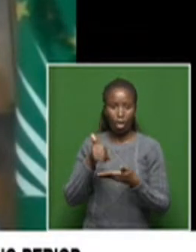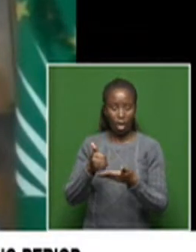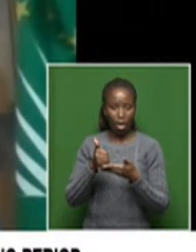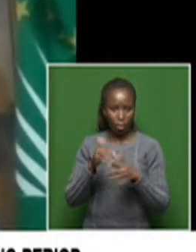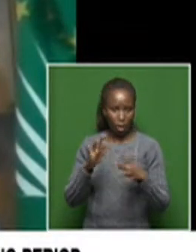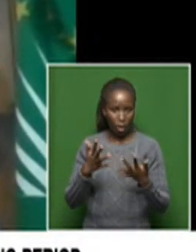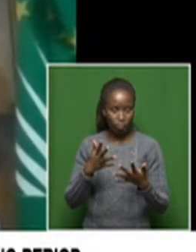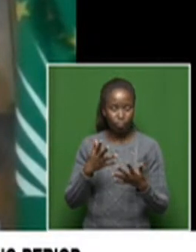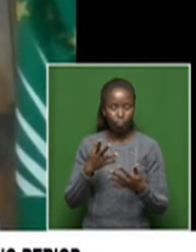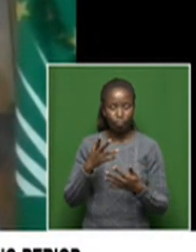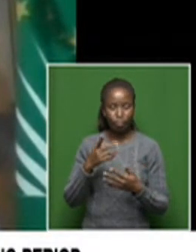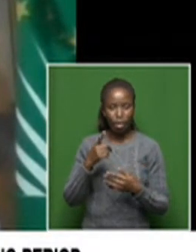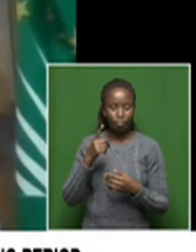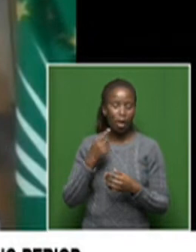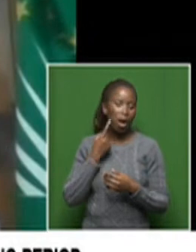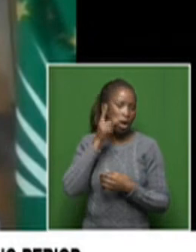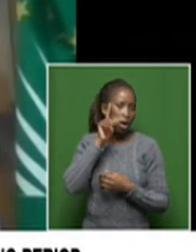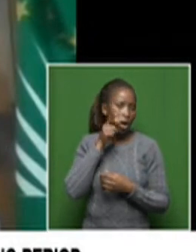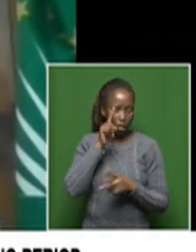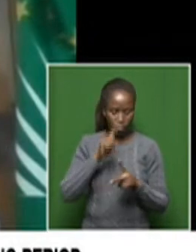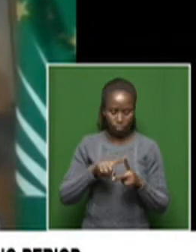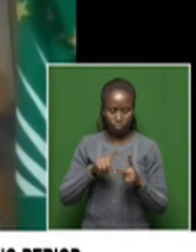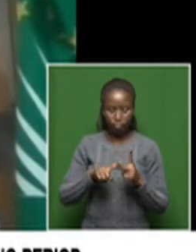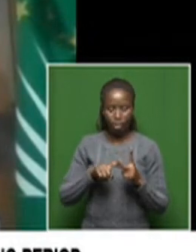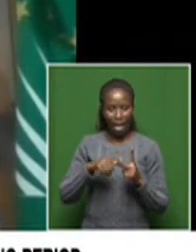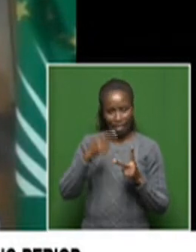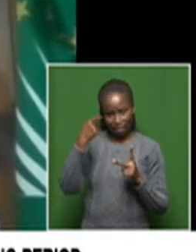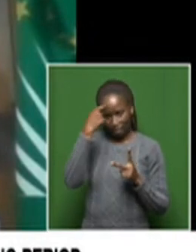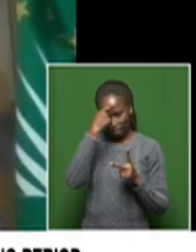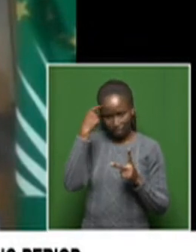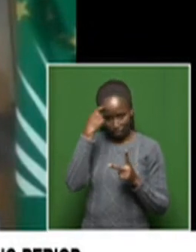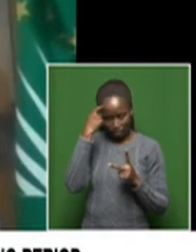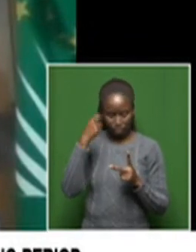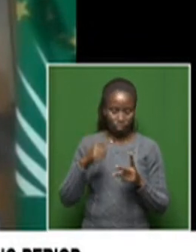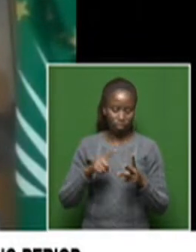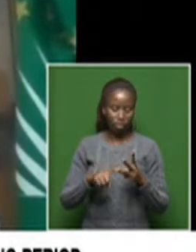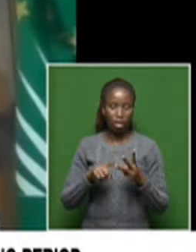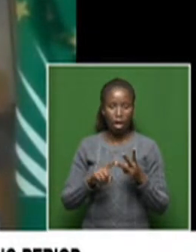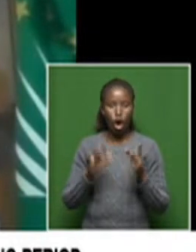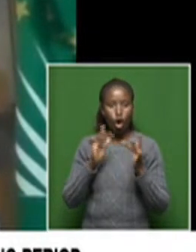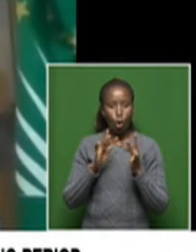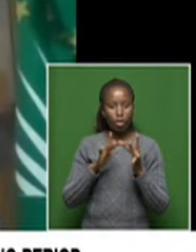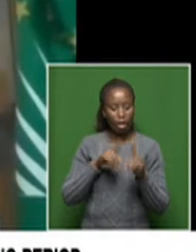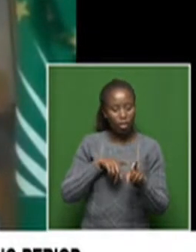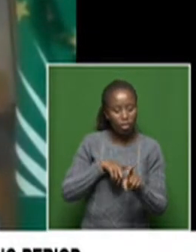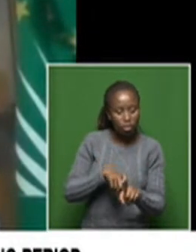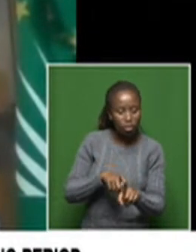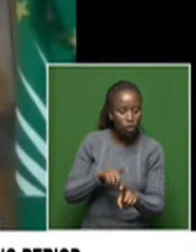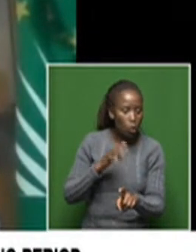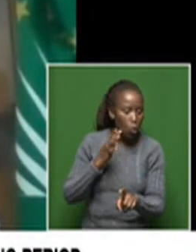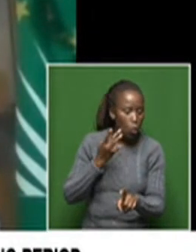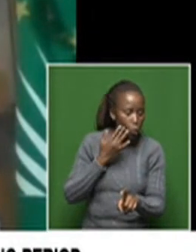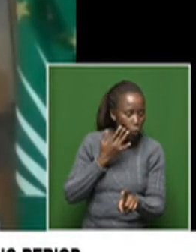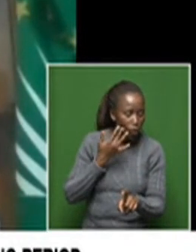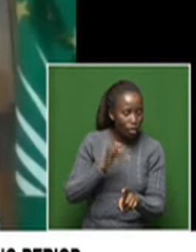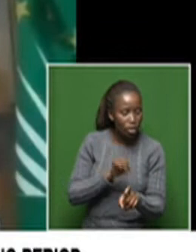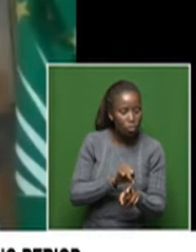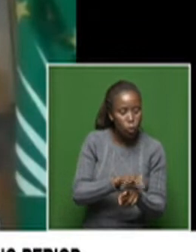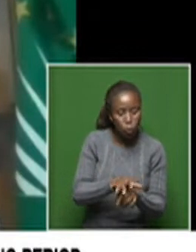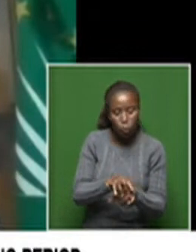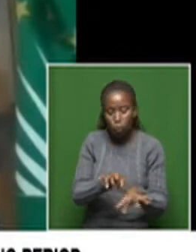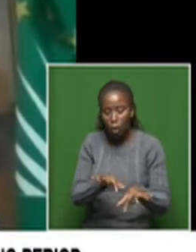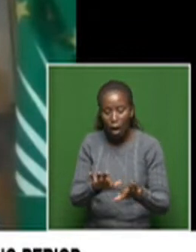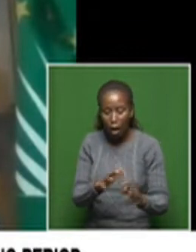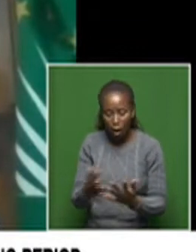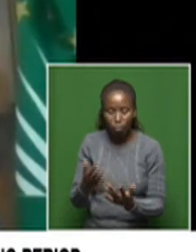screening in community, and also the contact tracing. They will be able to assist us in terms of that, moving into Gauteng.